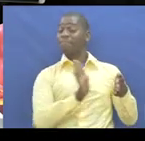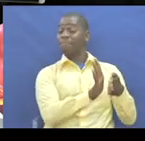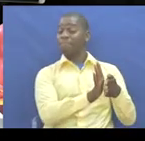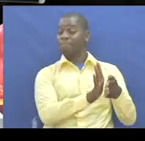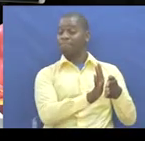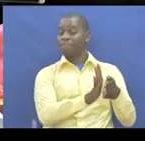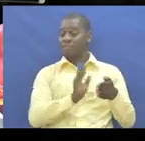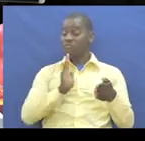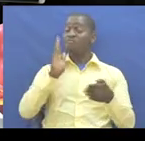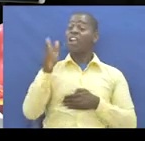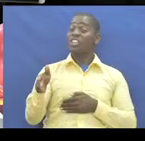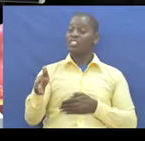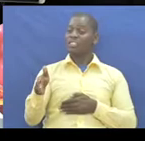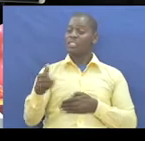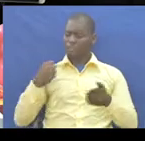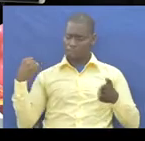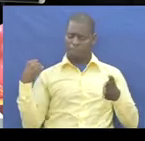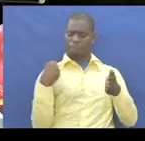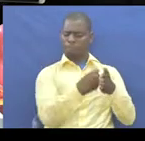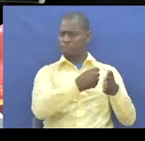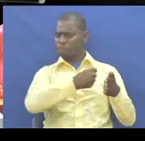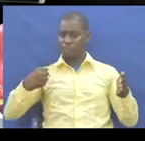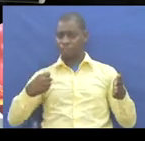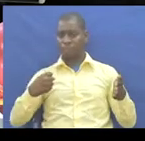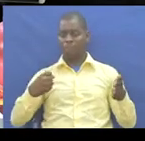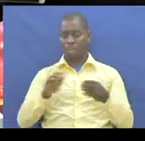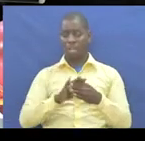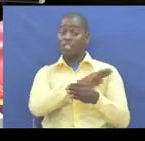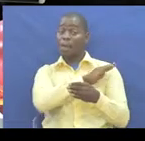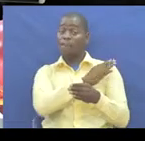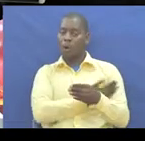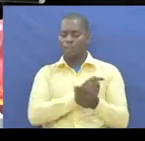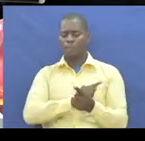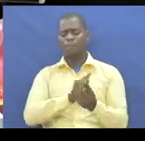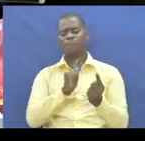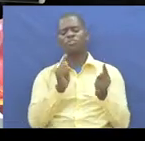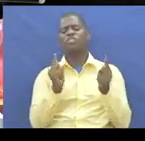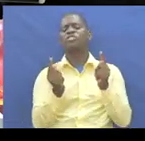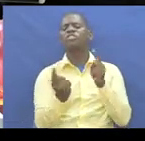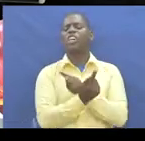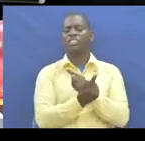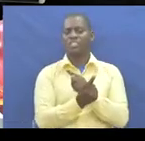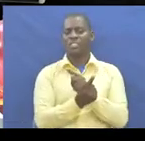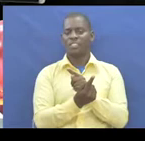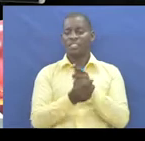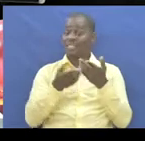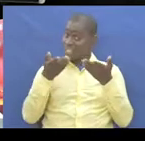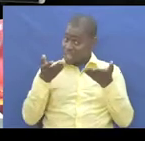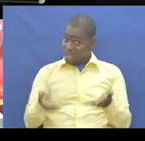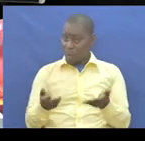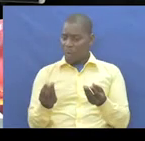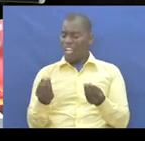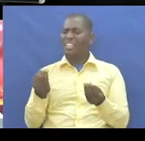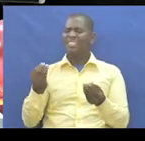to it and then stop it, you find a ball initially was moving in this direction, and then after applying a force to this ball